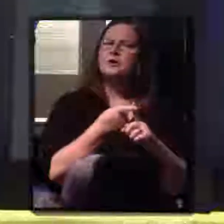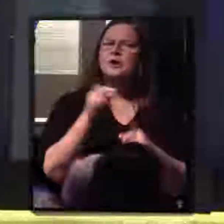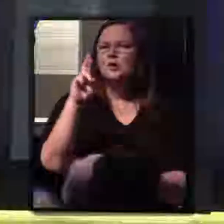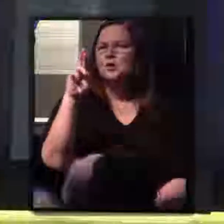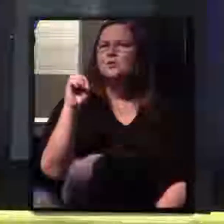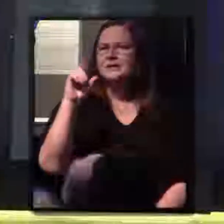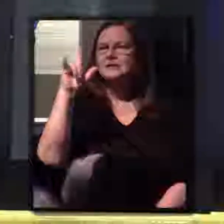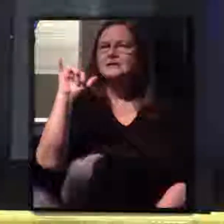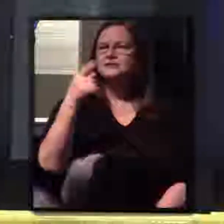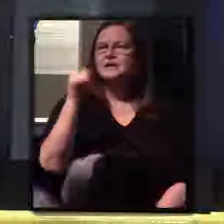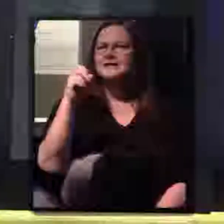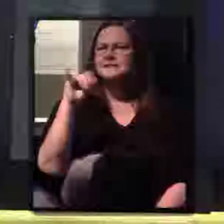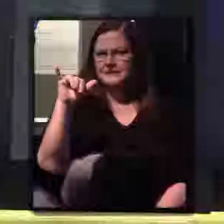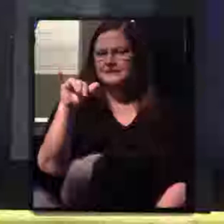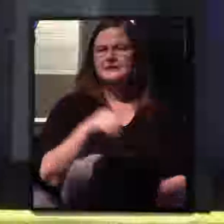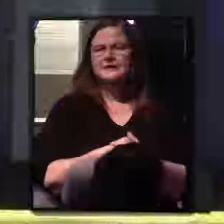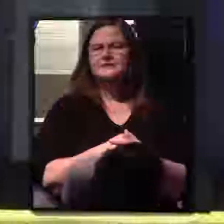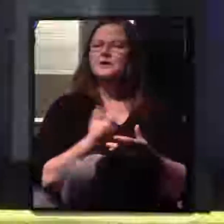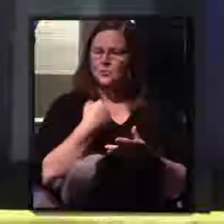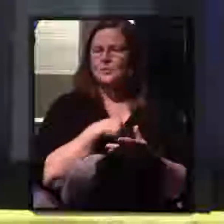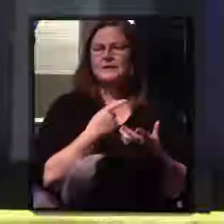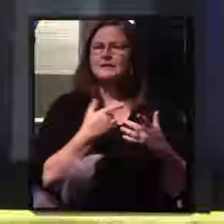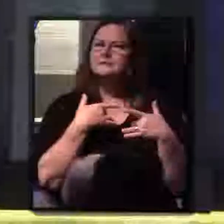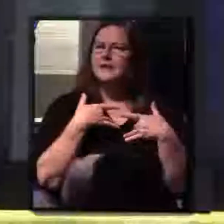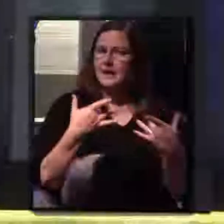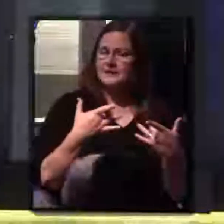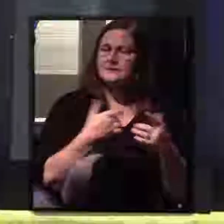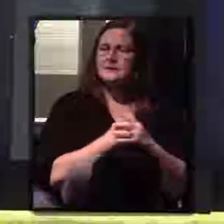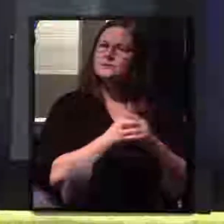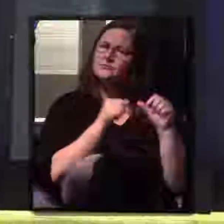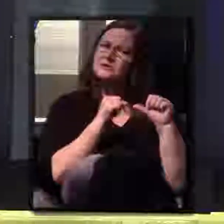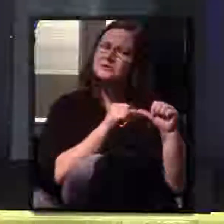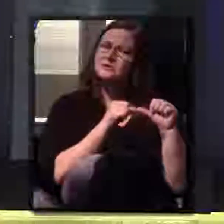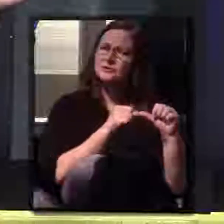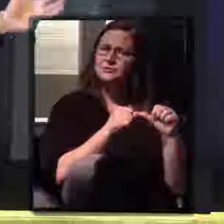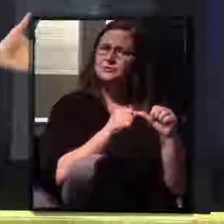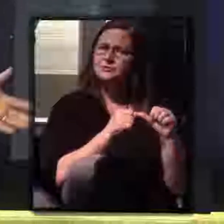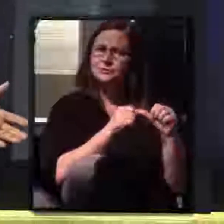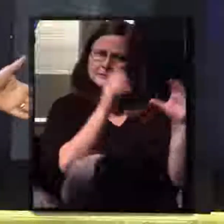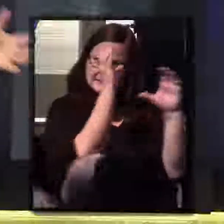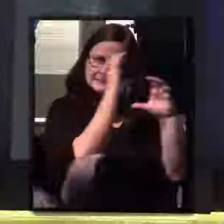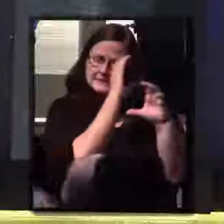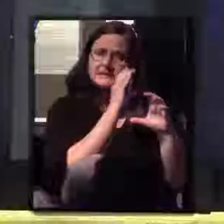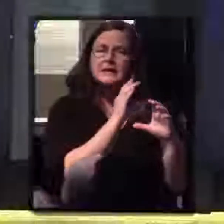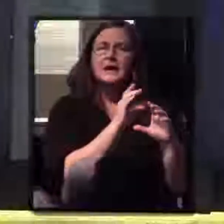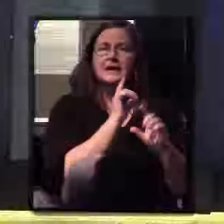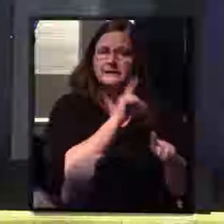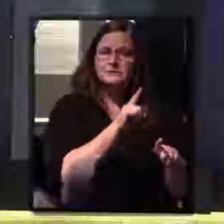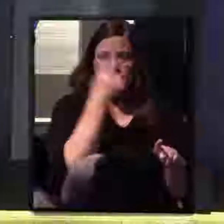tendency towards religiosity, that we continue as a people, as a species, as the human race,